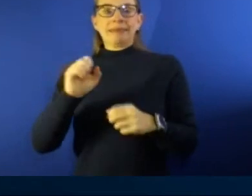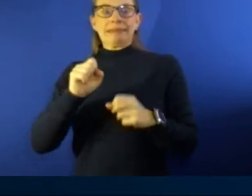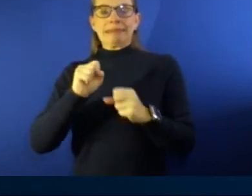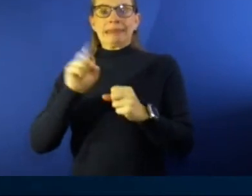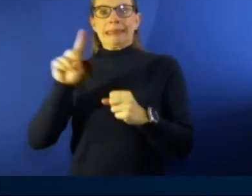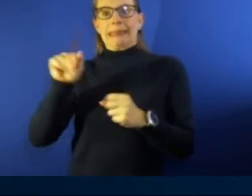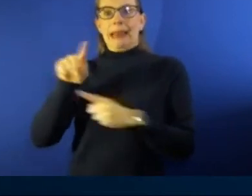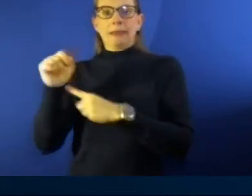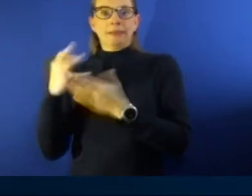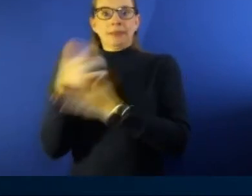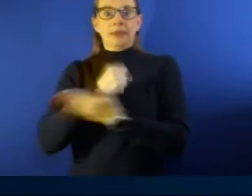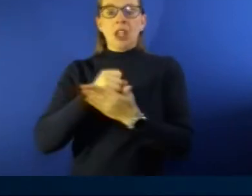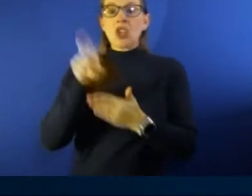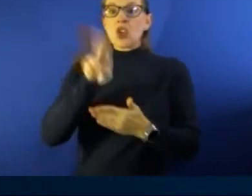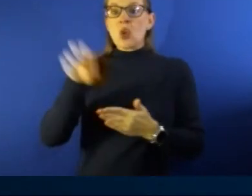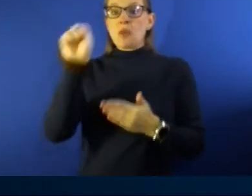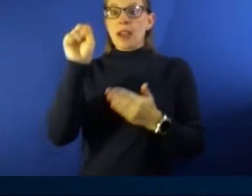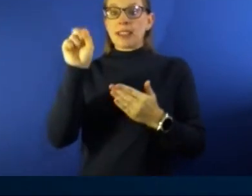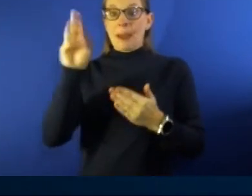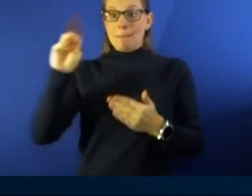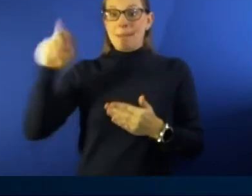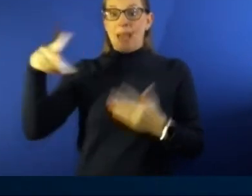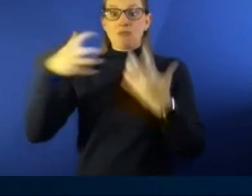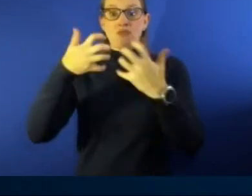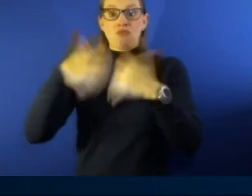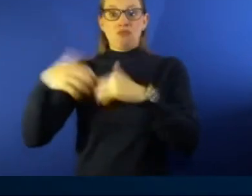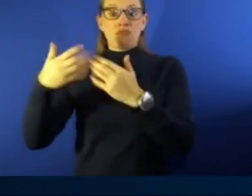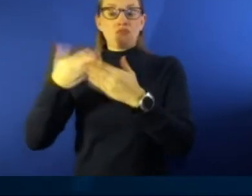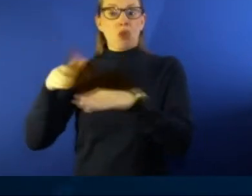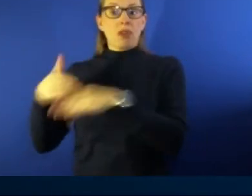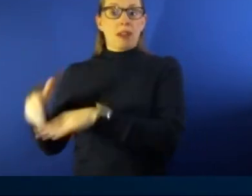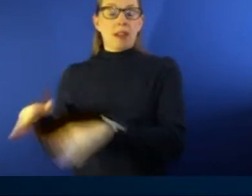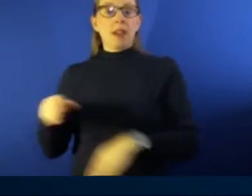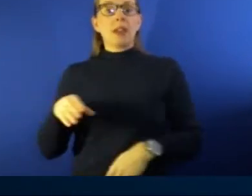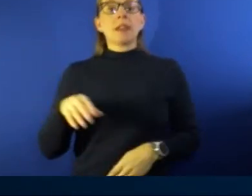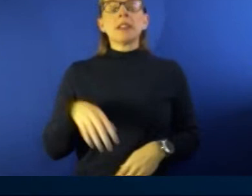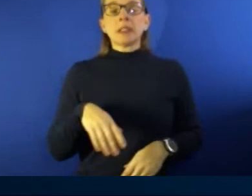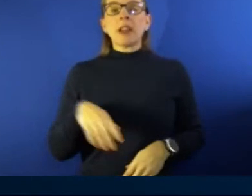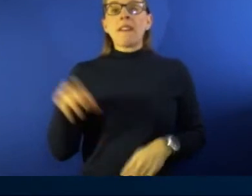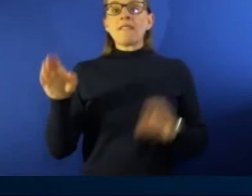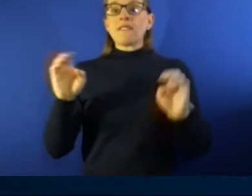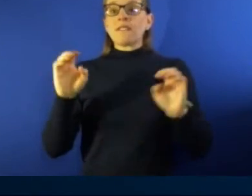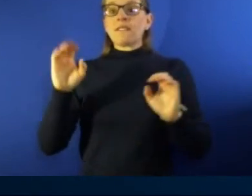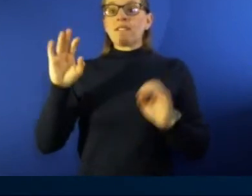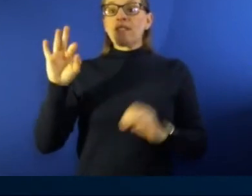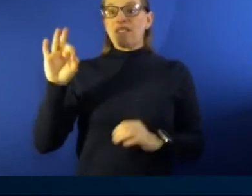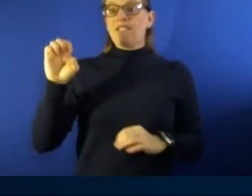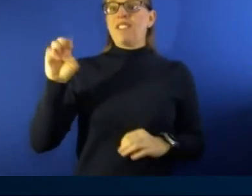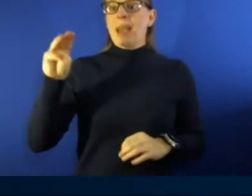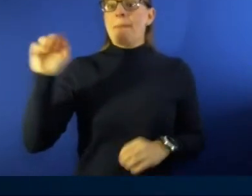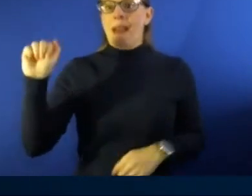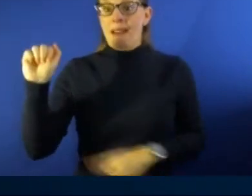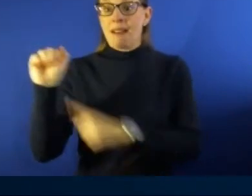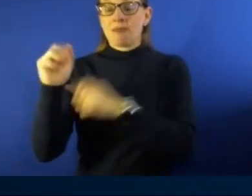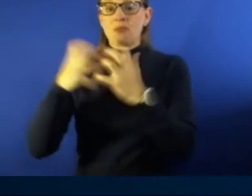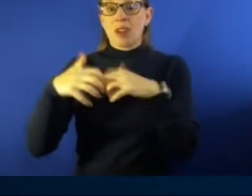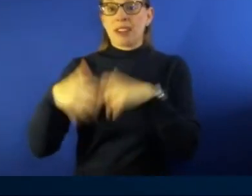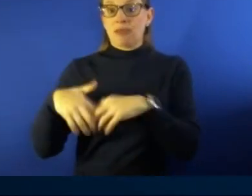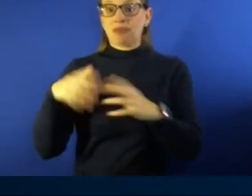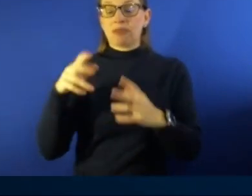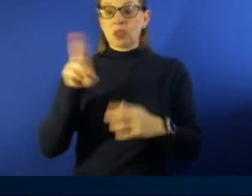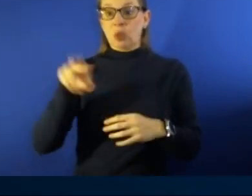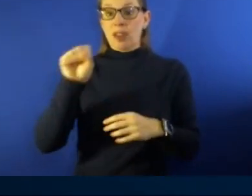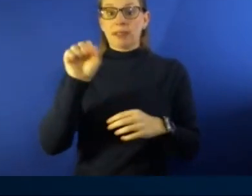States broken down into the way that the Federal Emergency Management Agency breaks down the country. And on the bottom right, what you can see is where